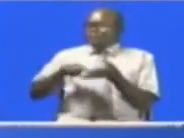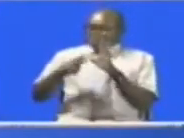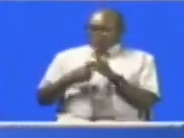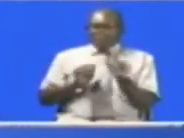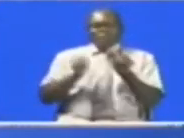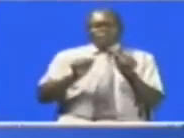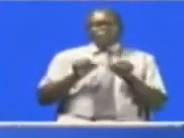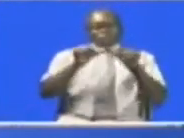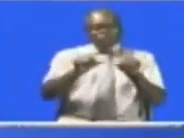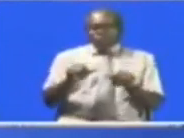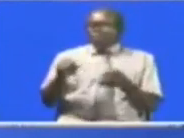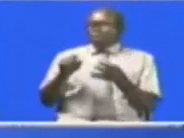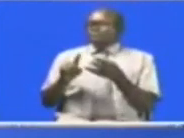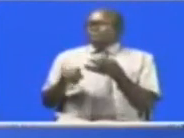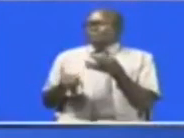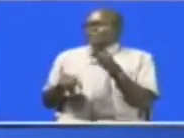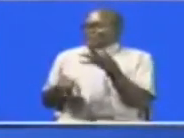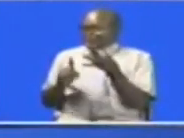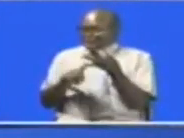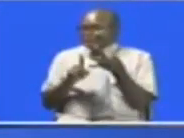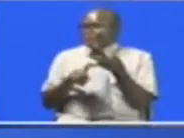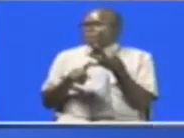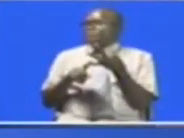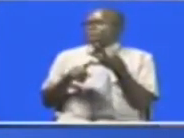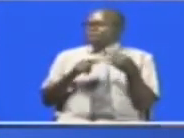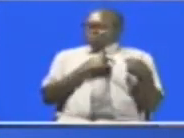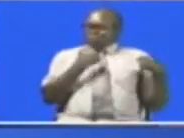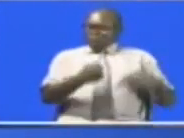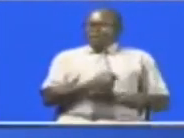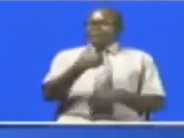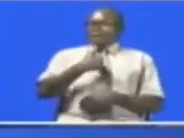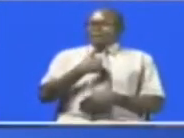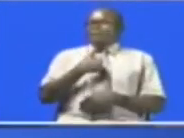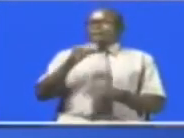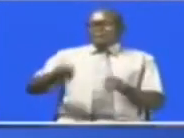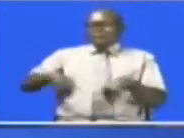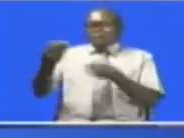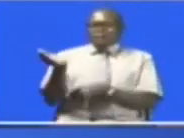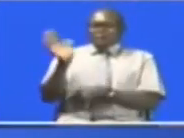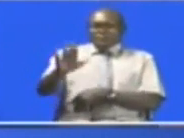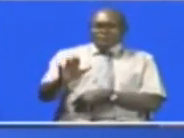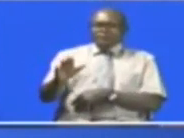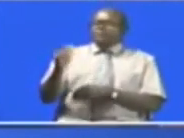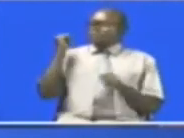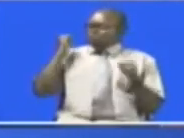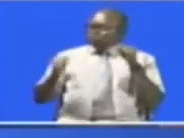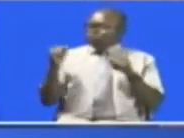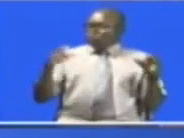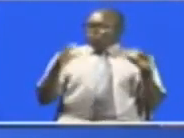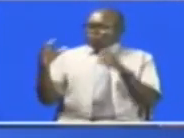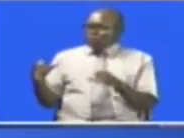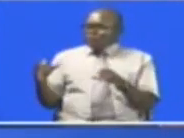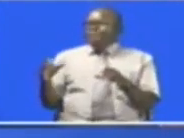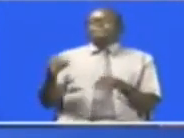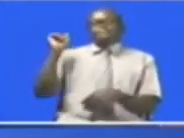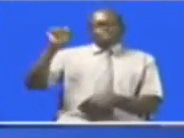an athlete in one way, yeah. And then I have, in my heart, I want to give back to the athletics. Community,